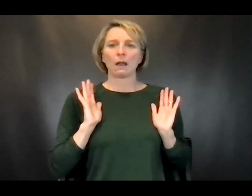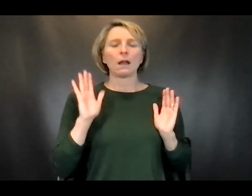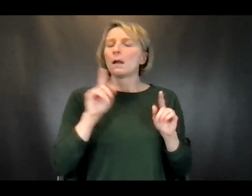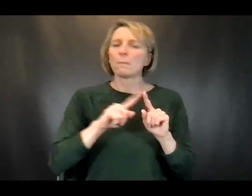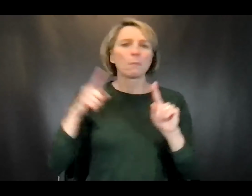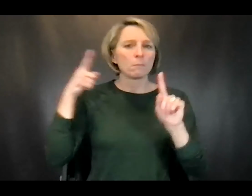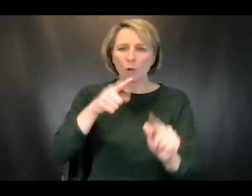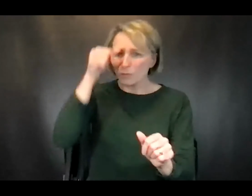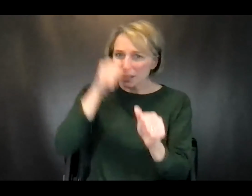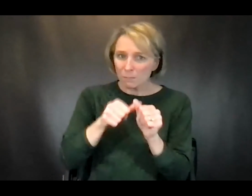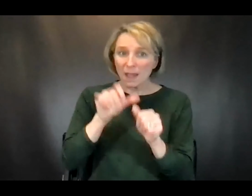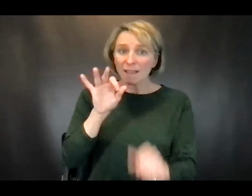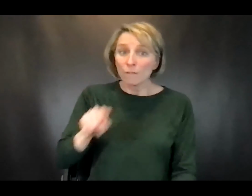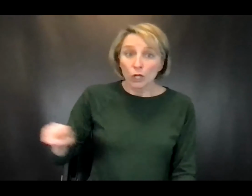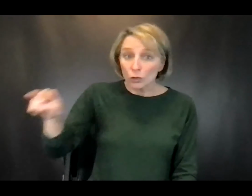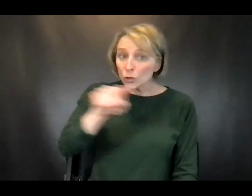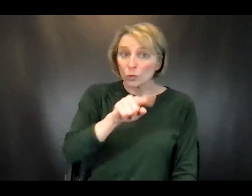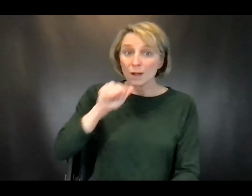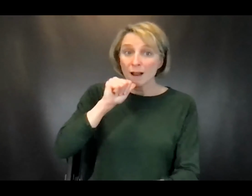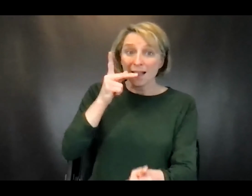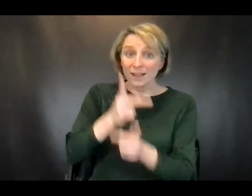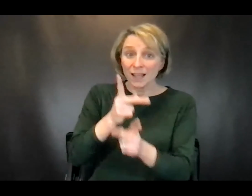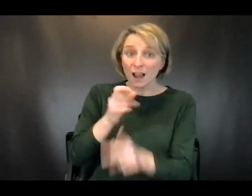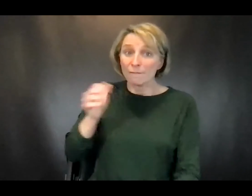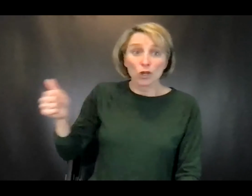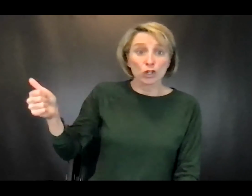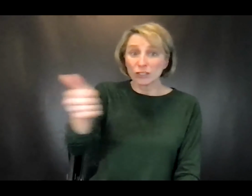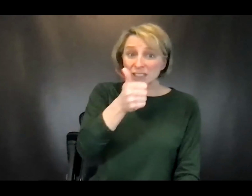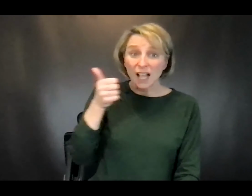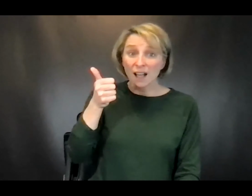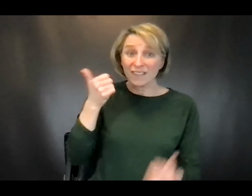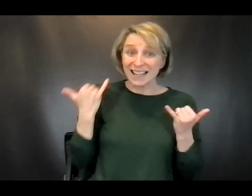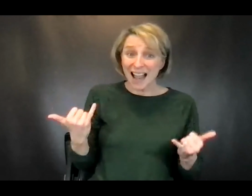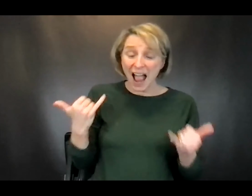yourself, somebody's going to have to at some point.